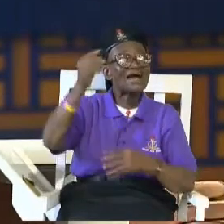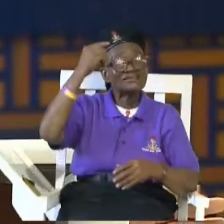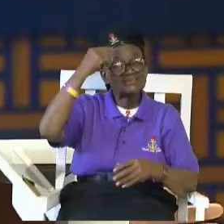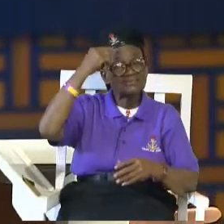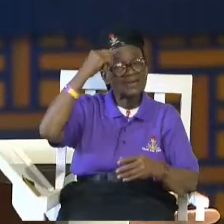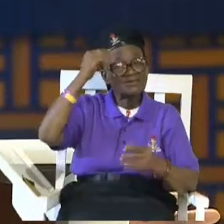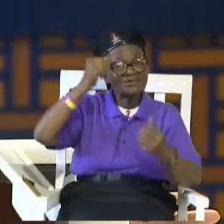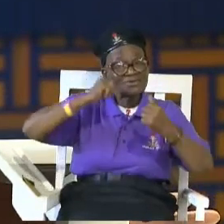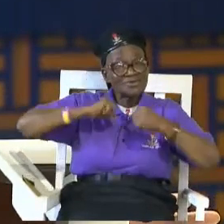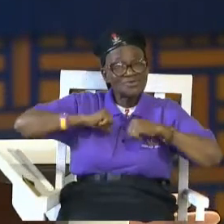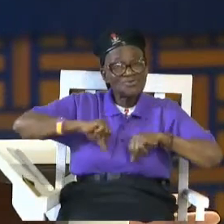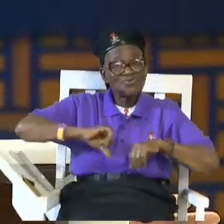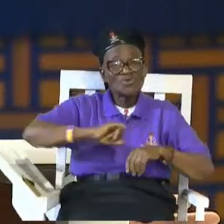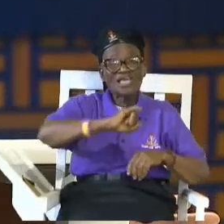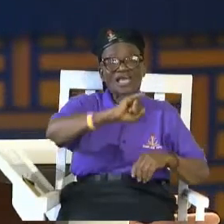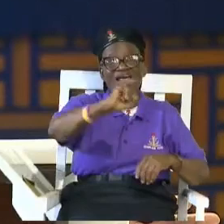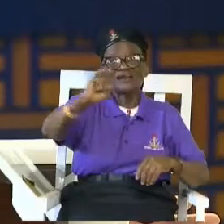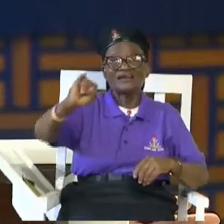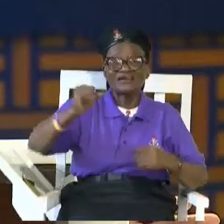wearing clothes,